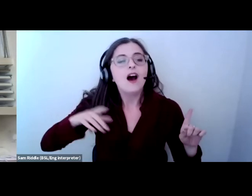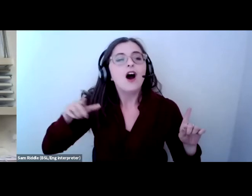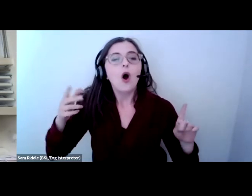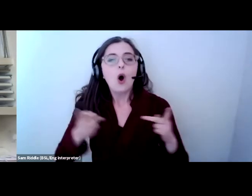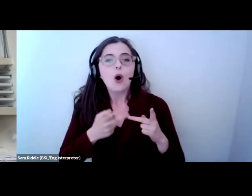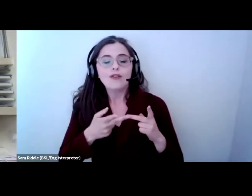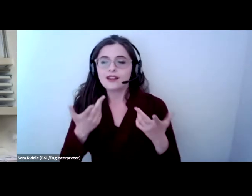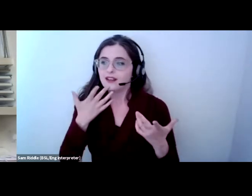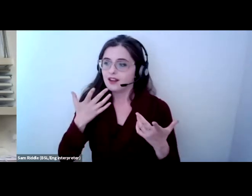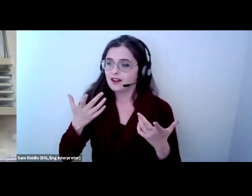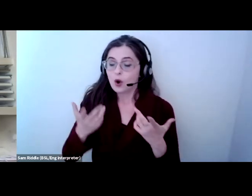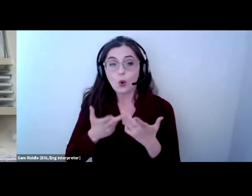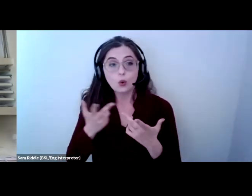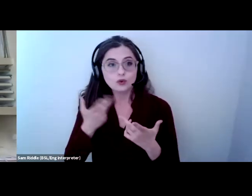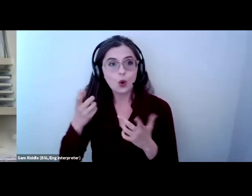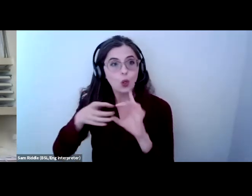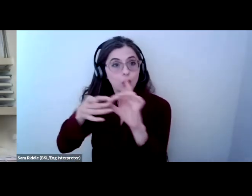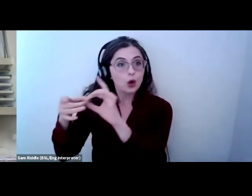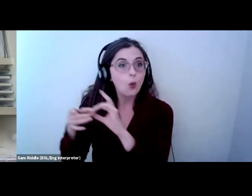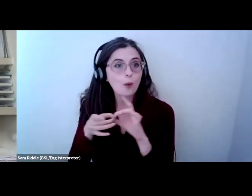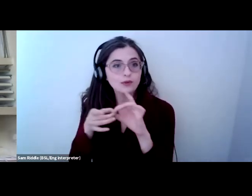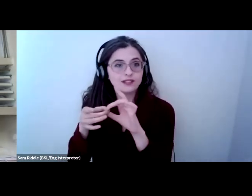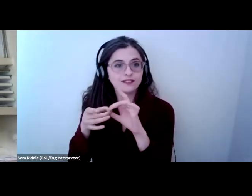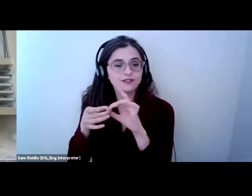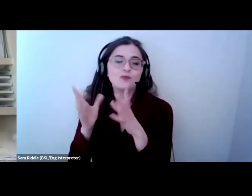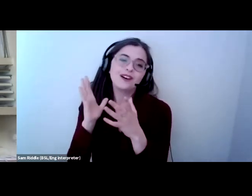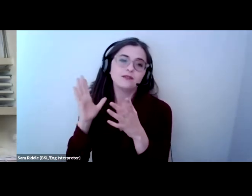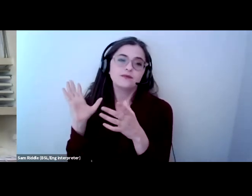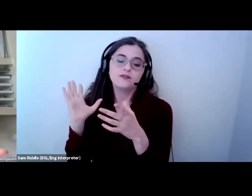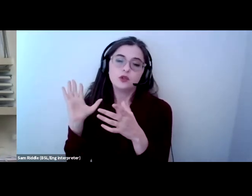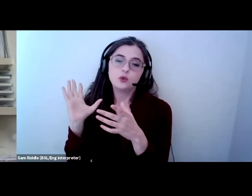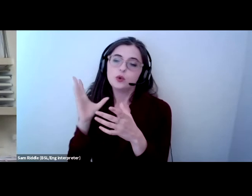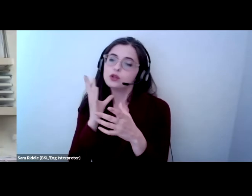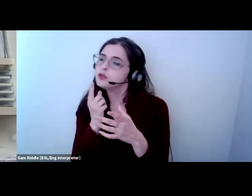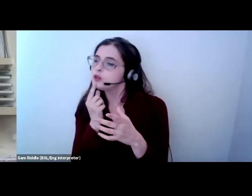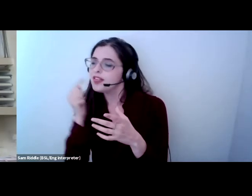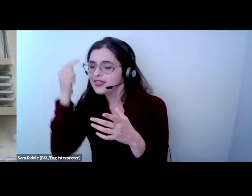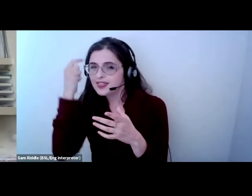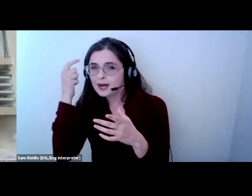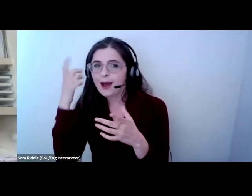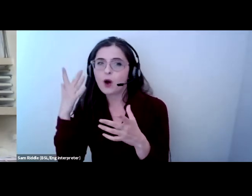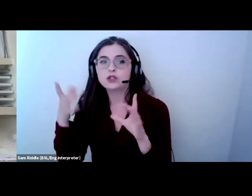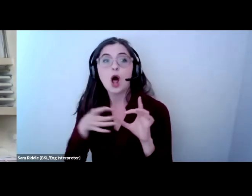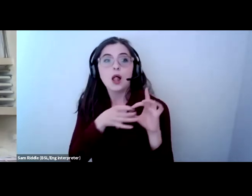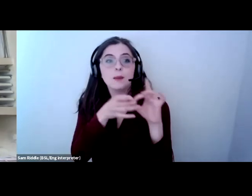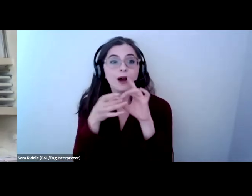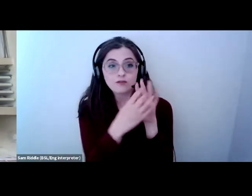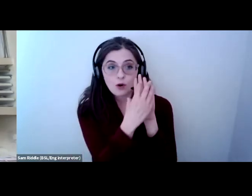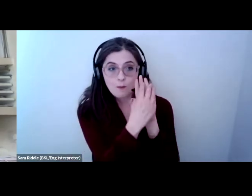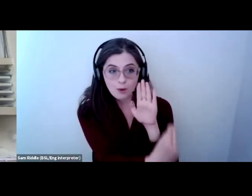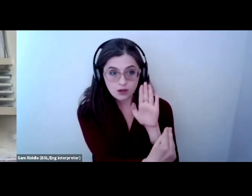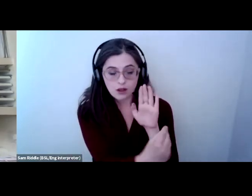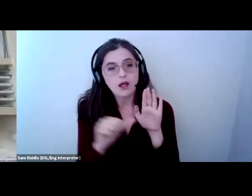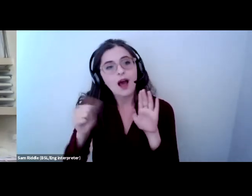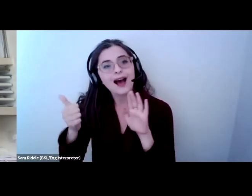really inspiring is that the cooperative, joining the cooperative model with the platform model,